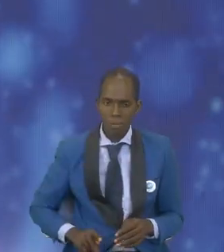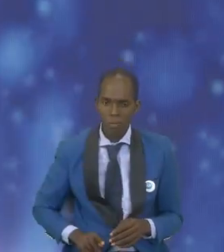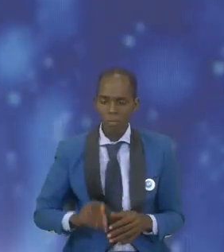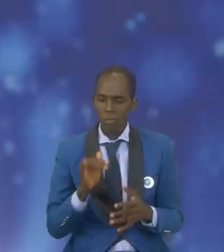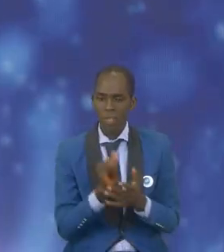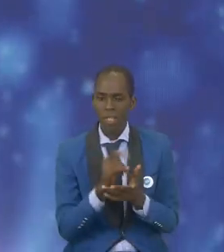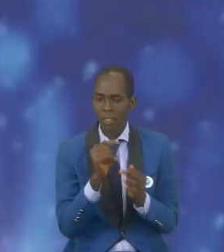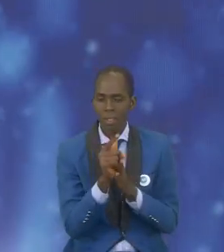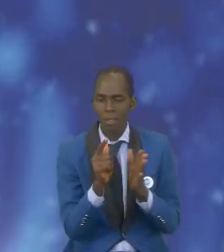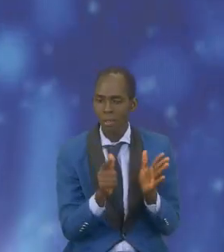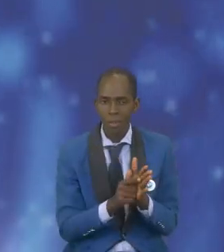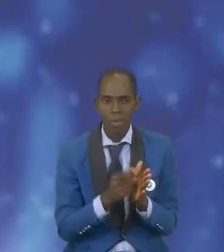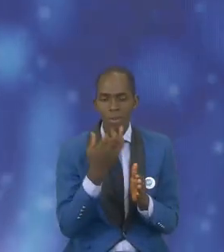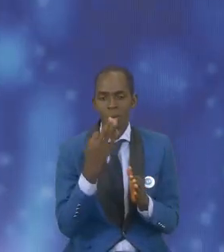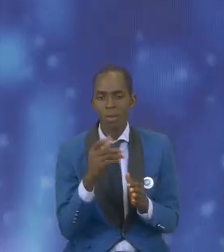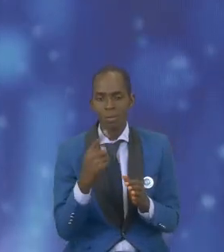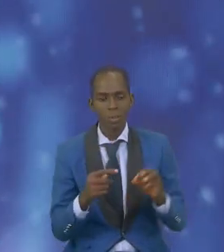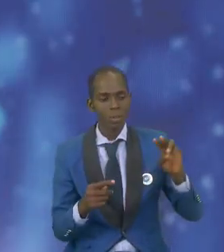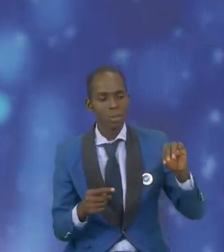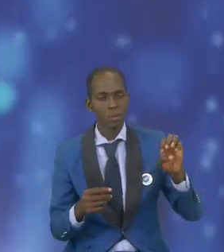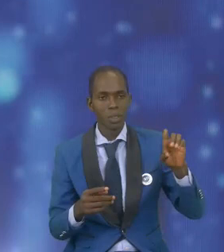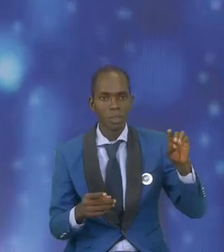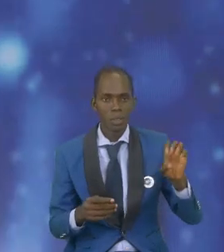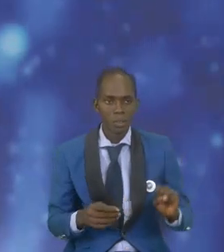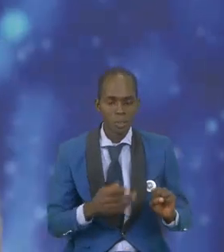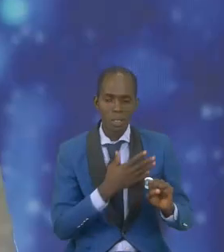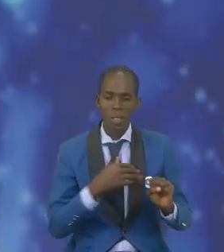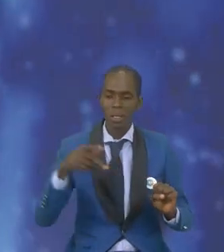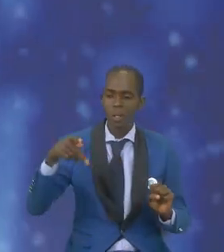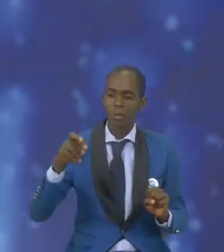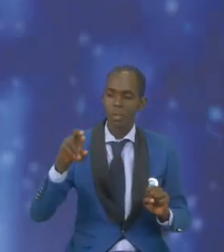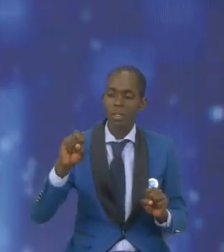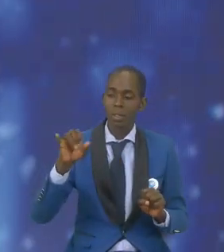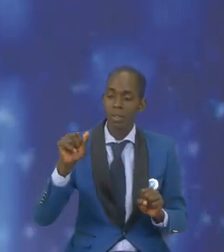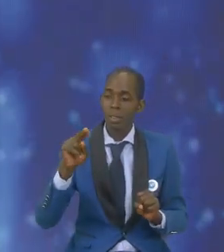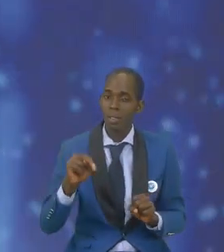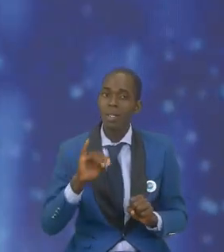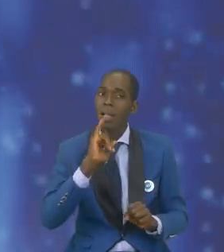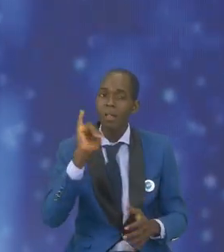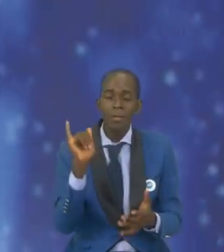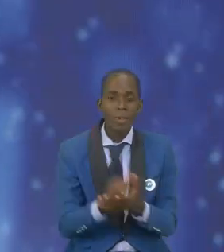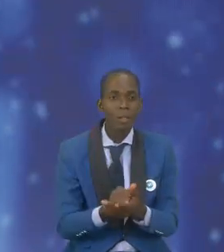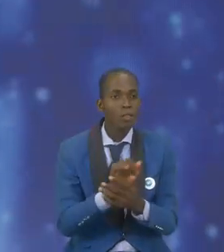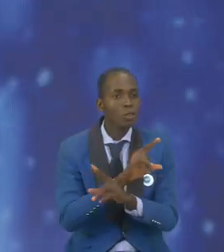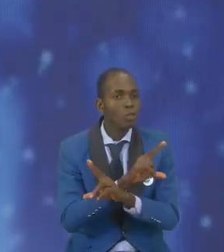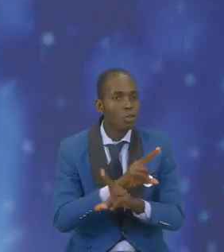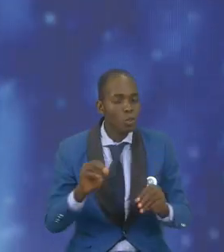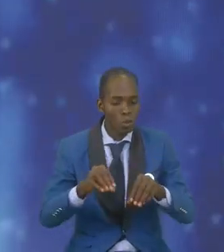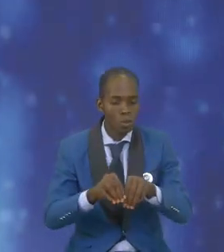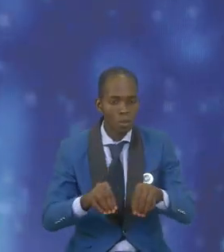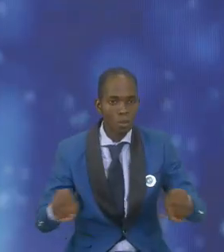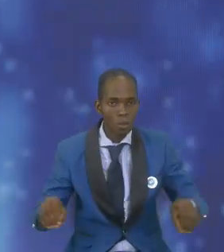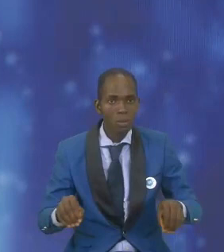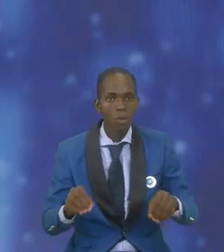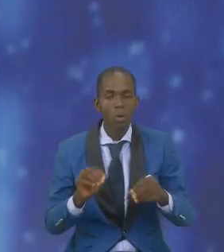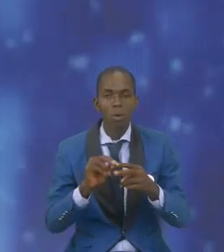law of the Medes and the Persians is that no decree nor statute